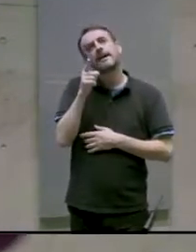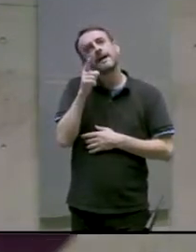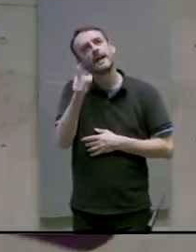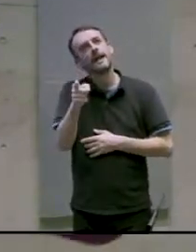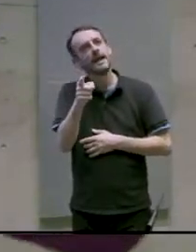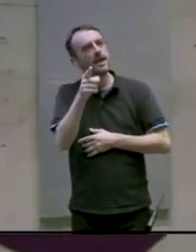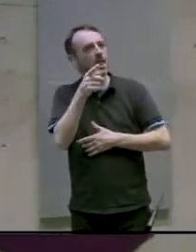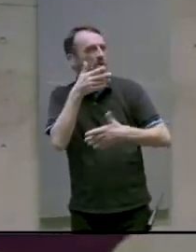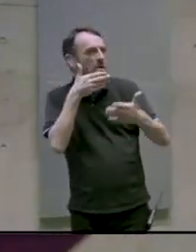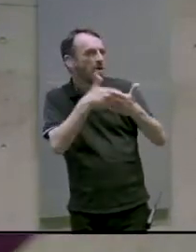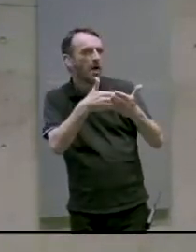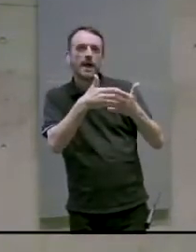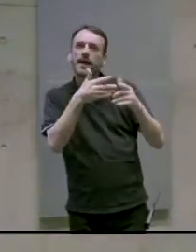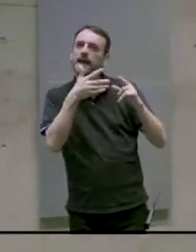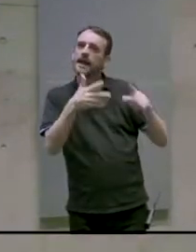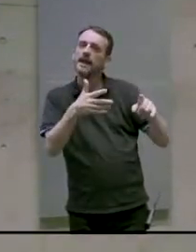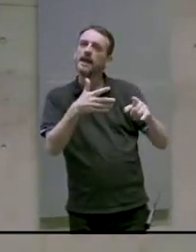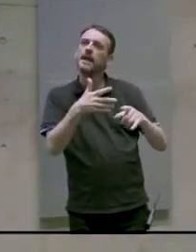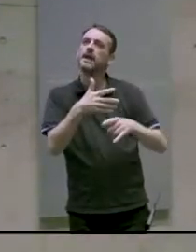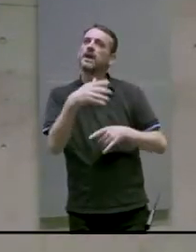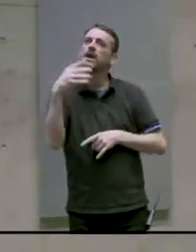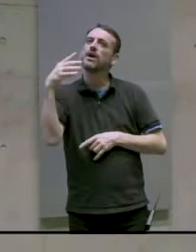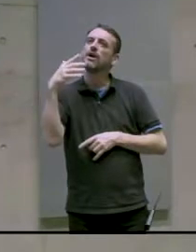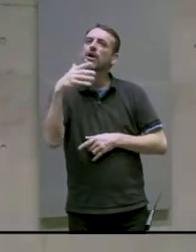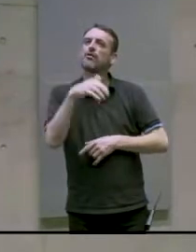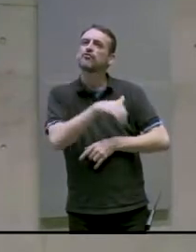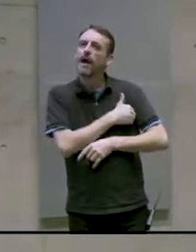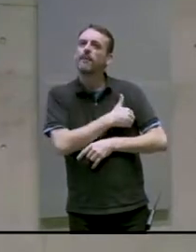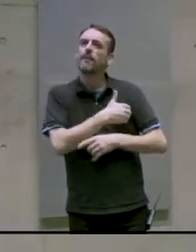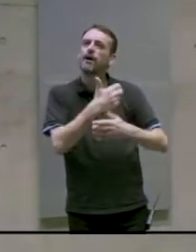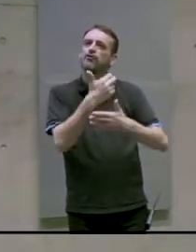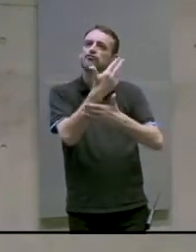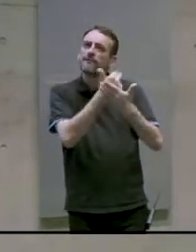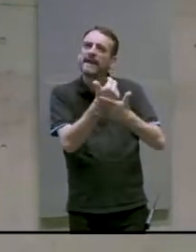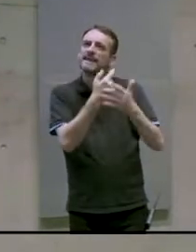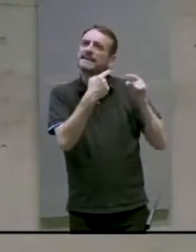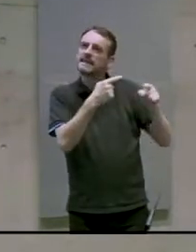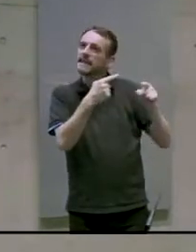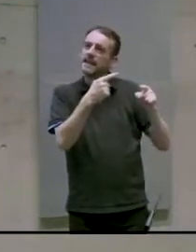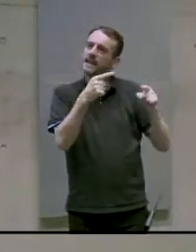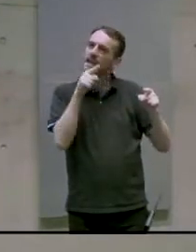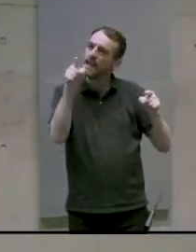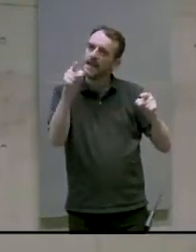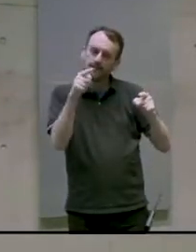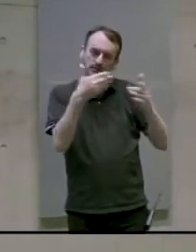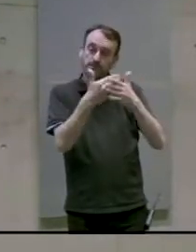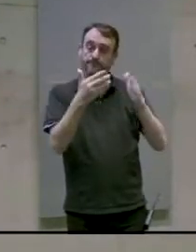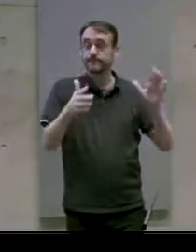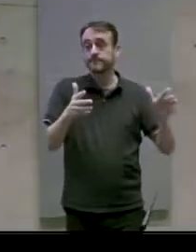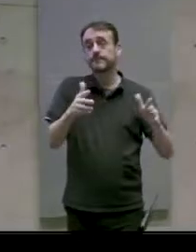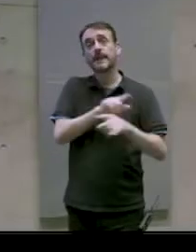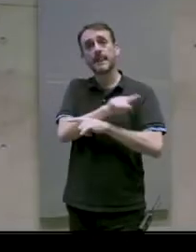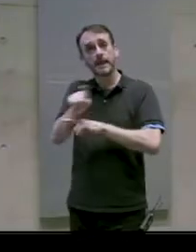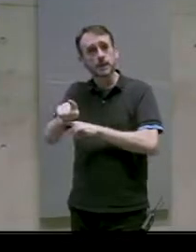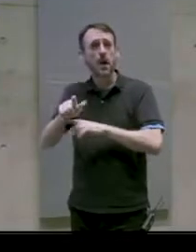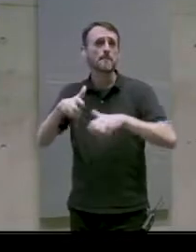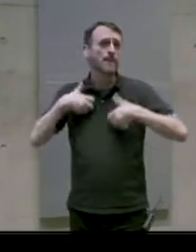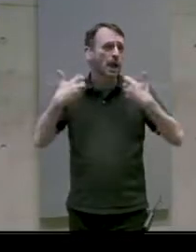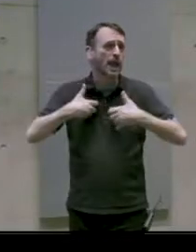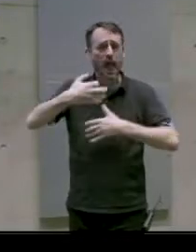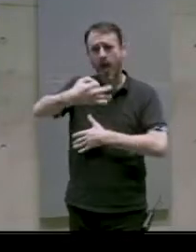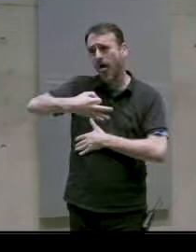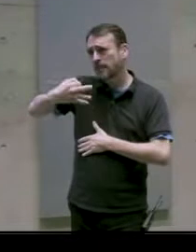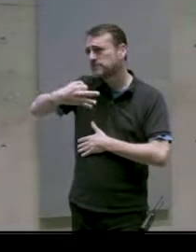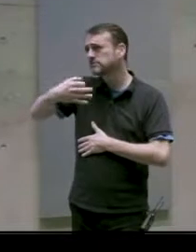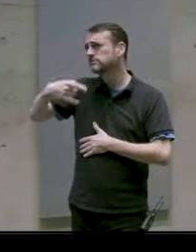graphics and frankly, poor writing. But it was clearly going to advance. Monkey Island, I was just